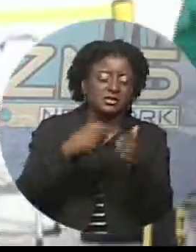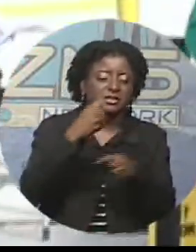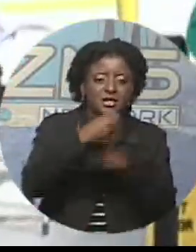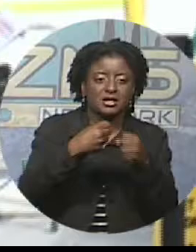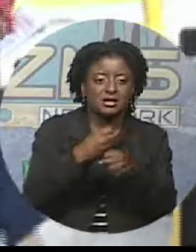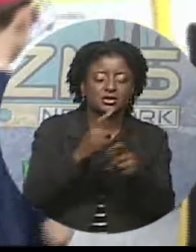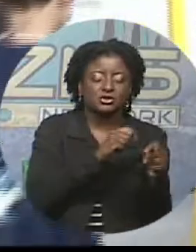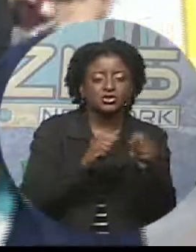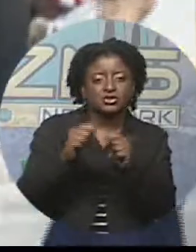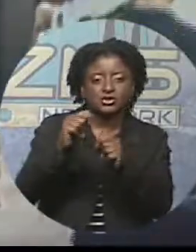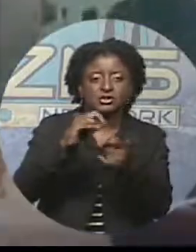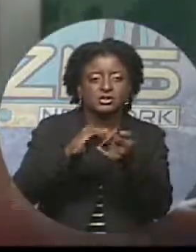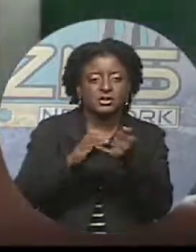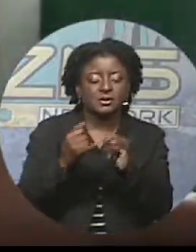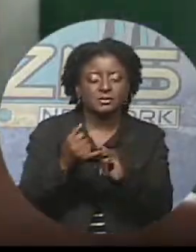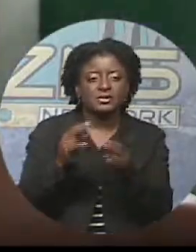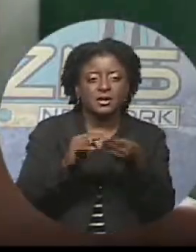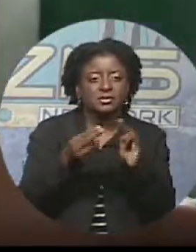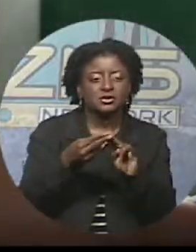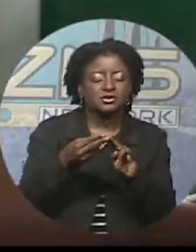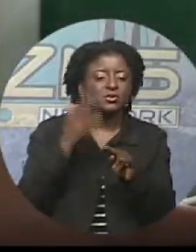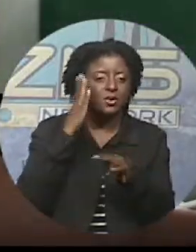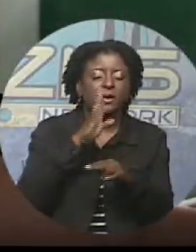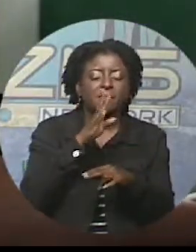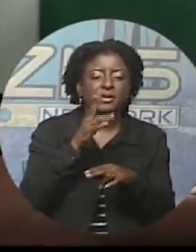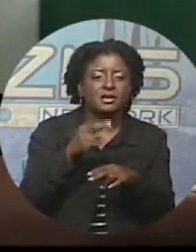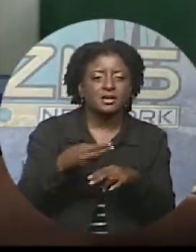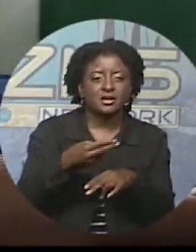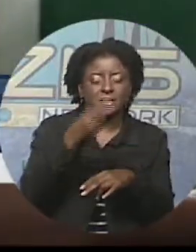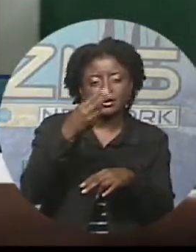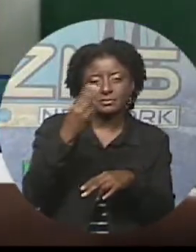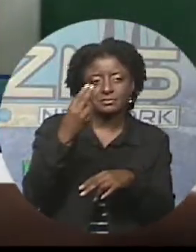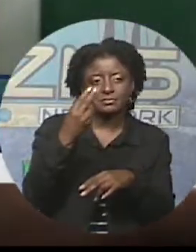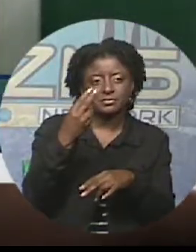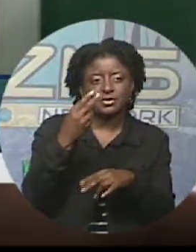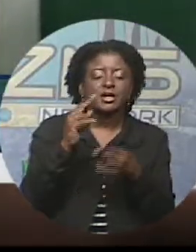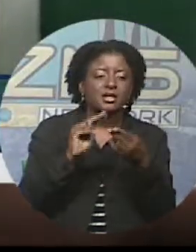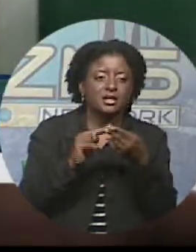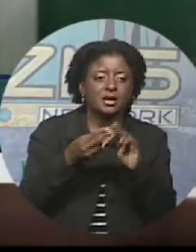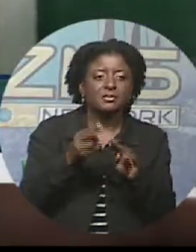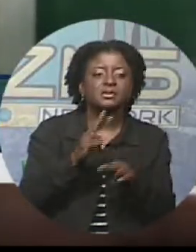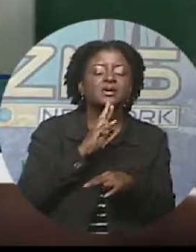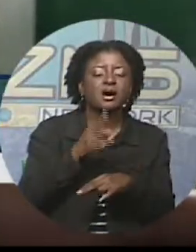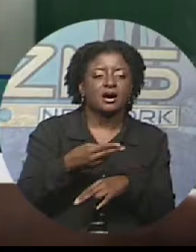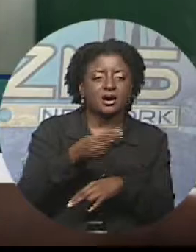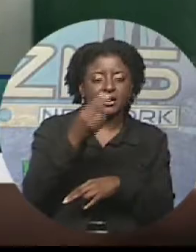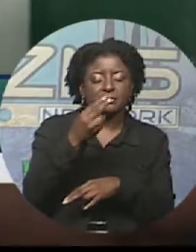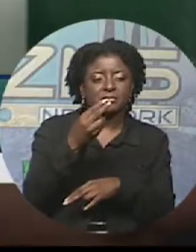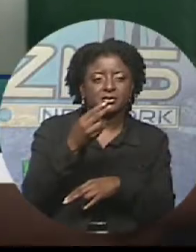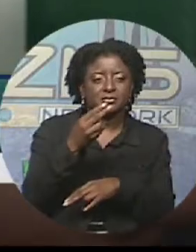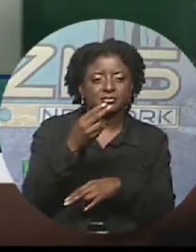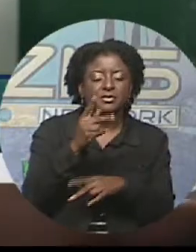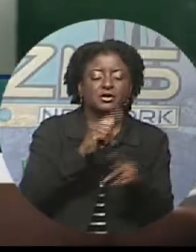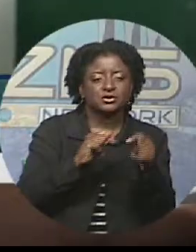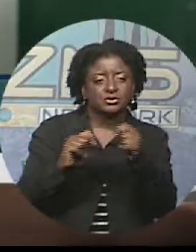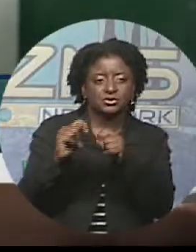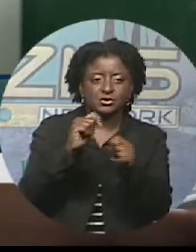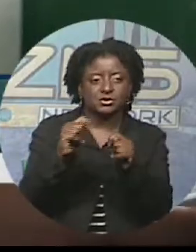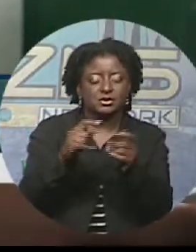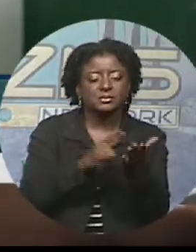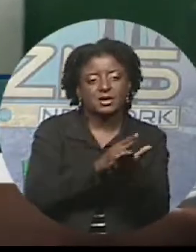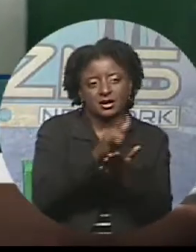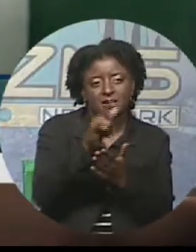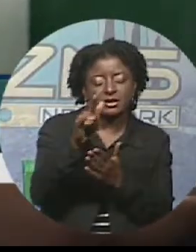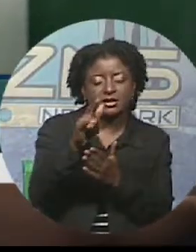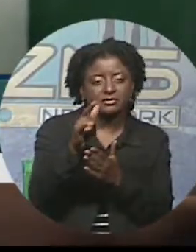upswing. Numbers were up, 6.2 million, but we're down airlift, which is what we've been focusing on now for a while.